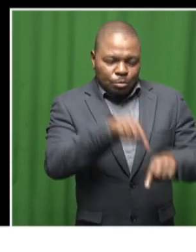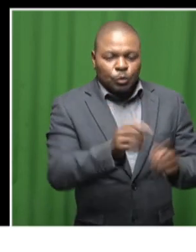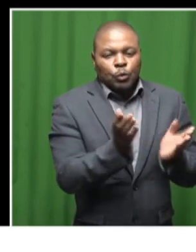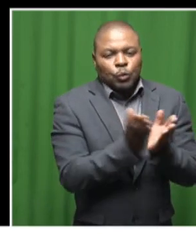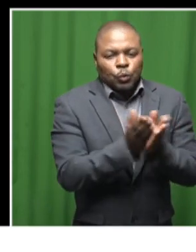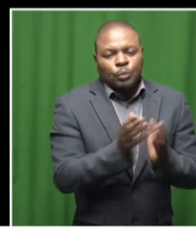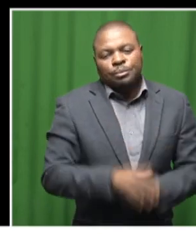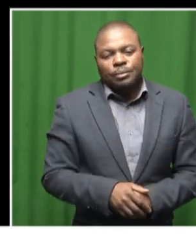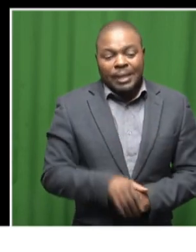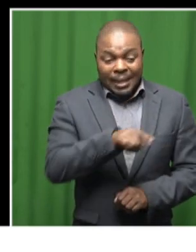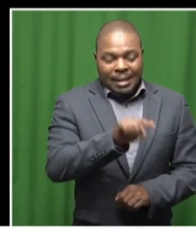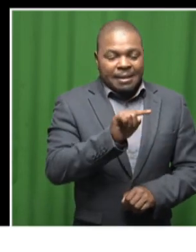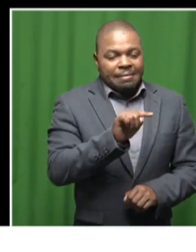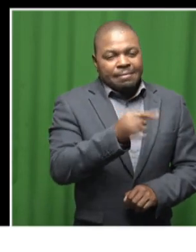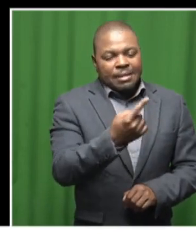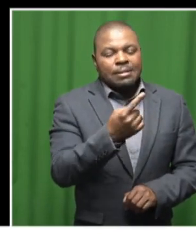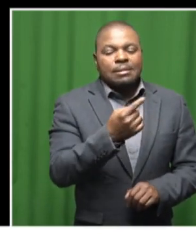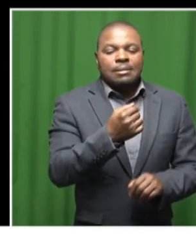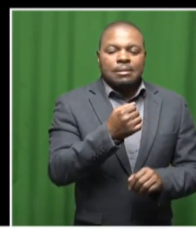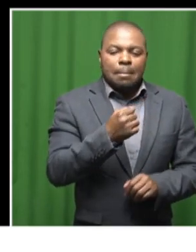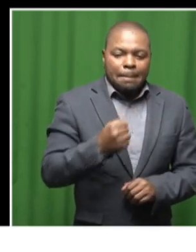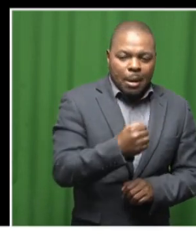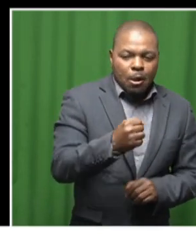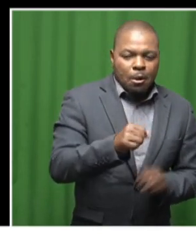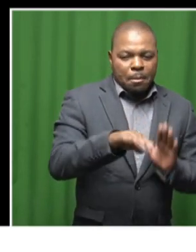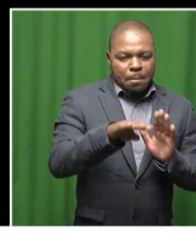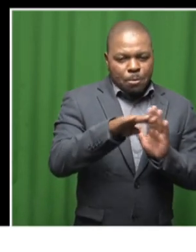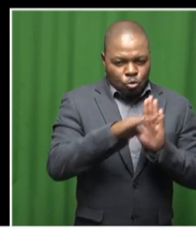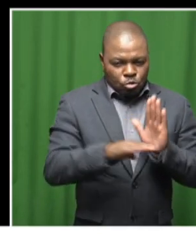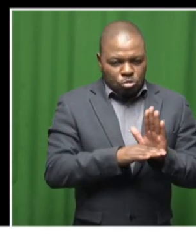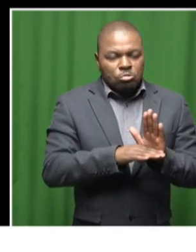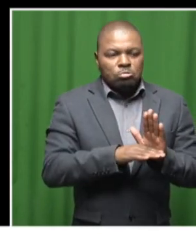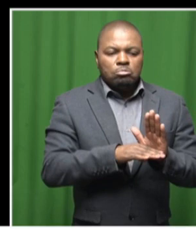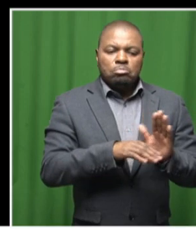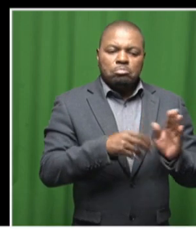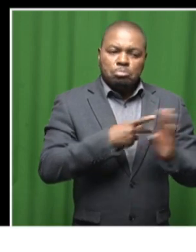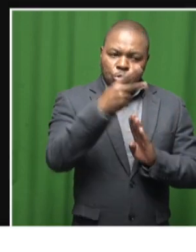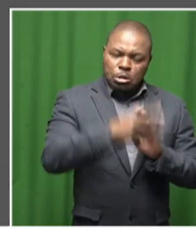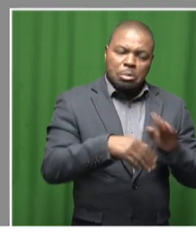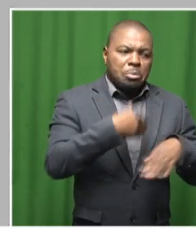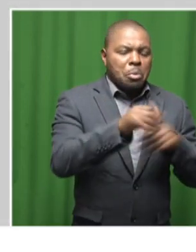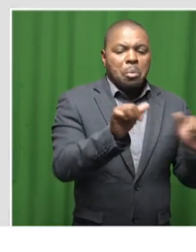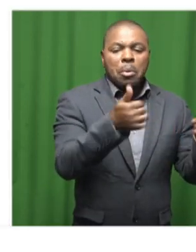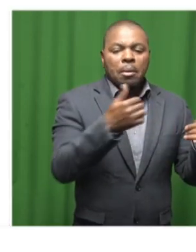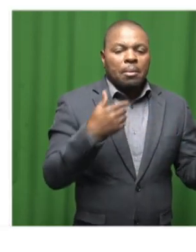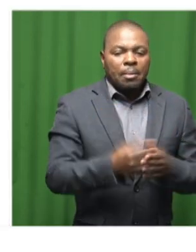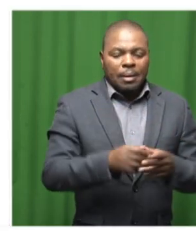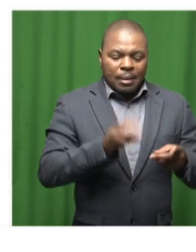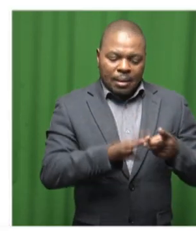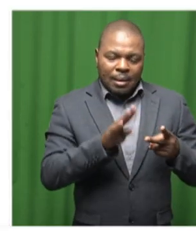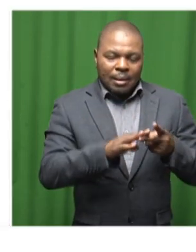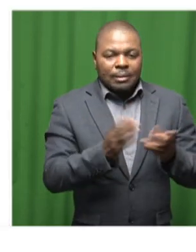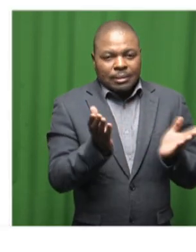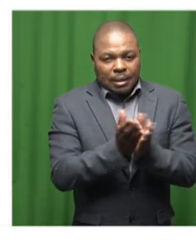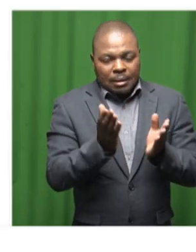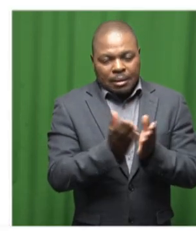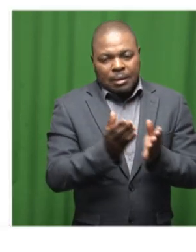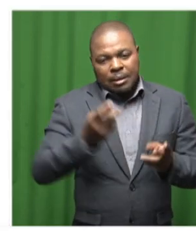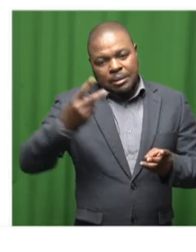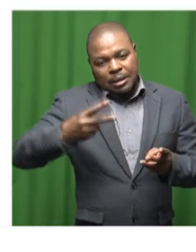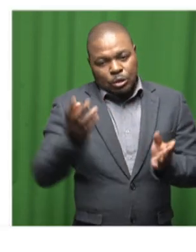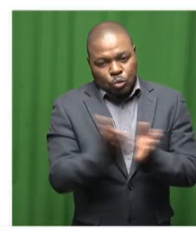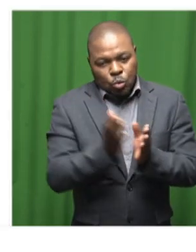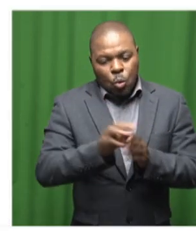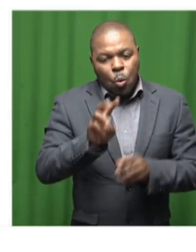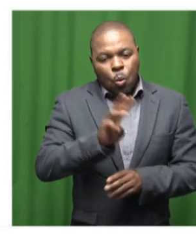And this was our pilot project. And so far, it is actually going very, very well. We are looking at a second school already in the